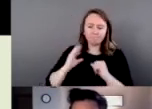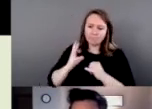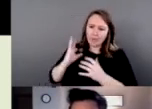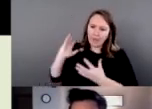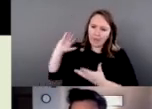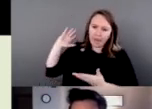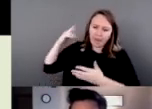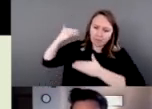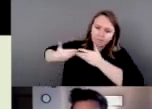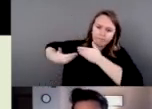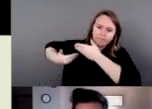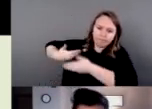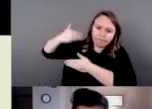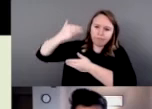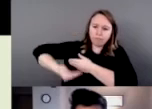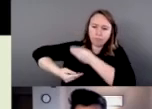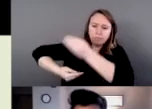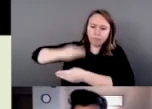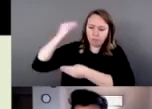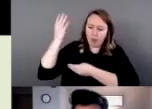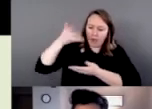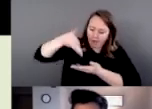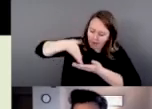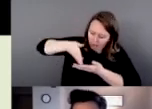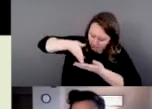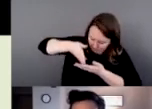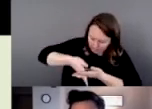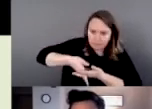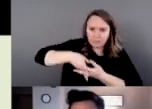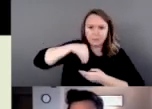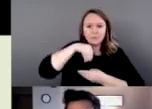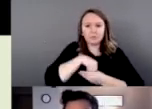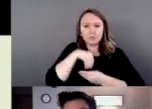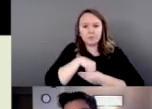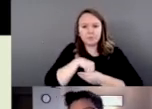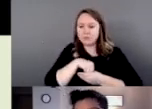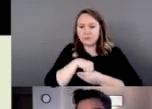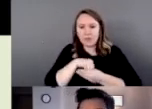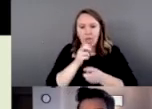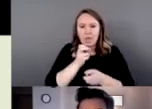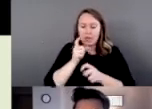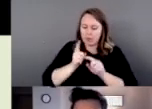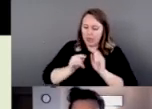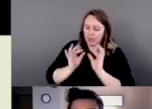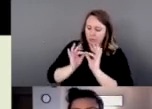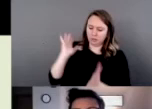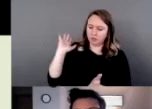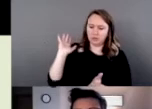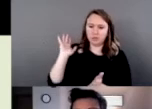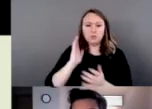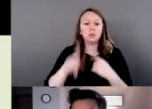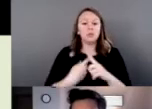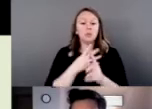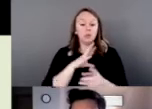your whole life. And it's just something hard to get away from. And it, when it exists in the community, it's